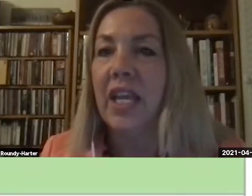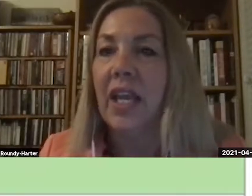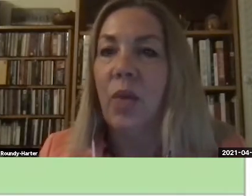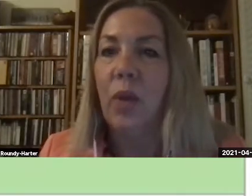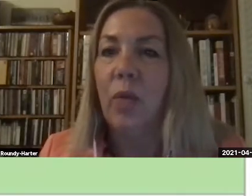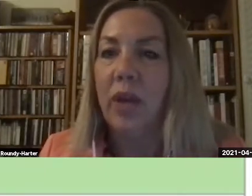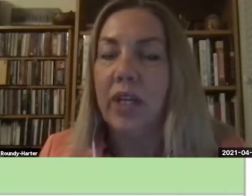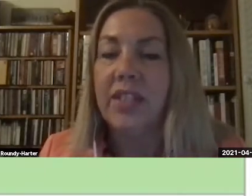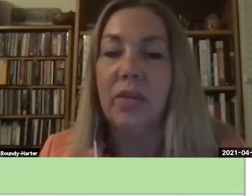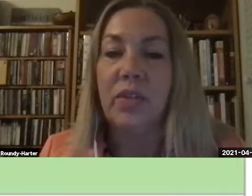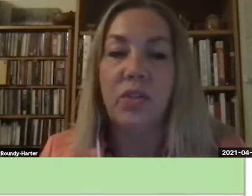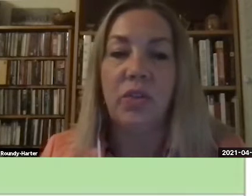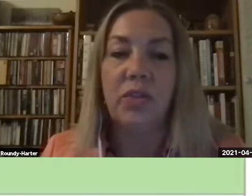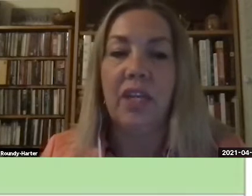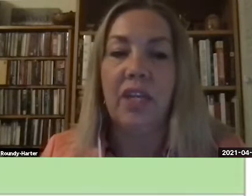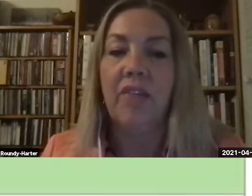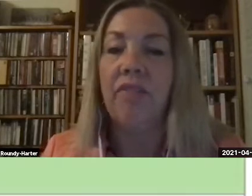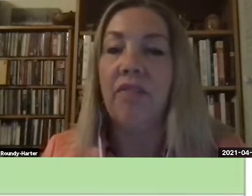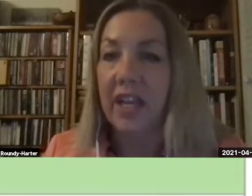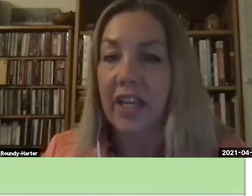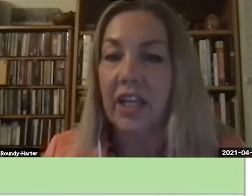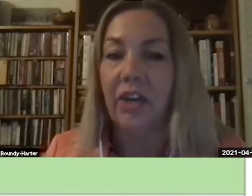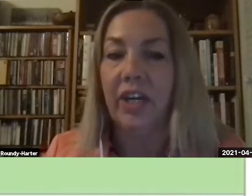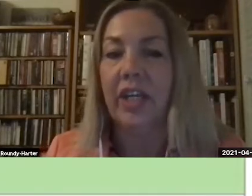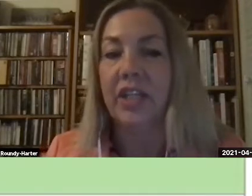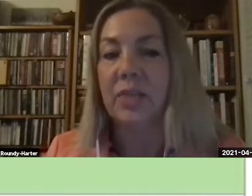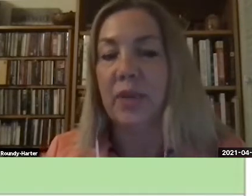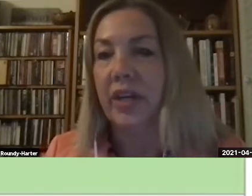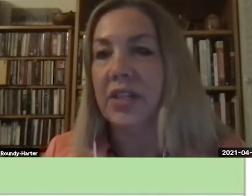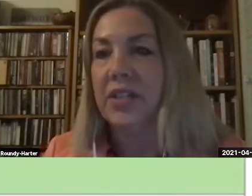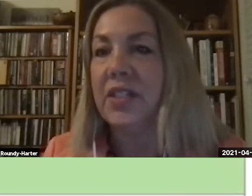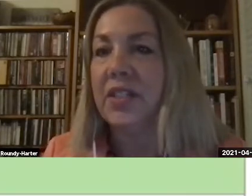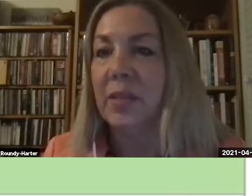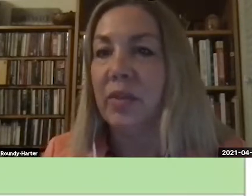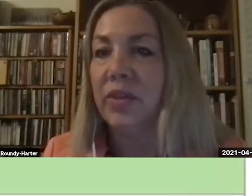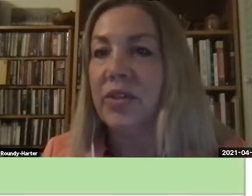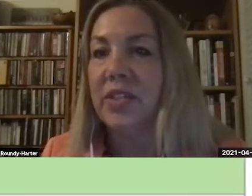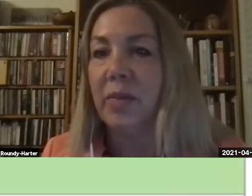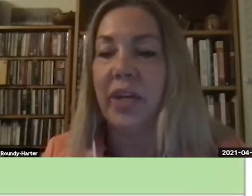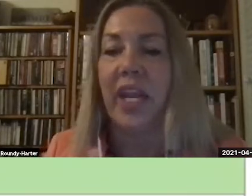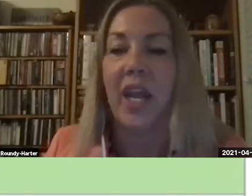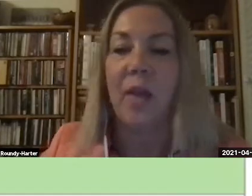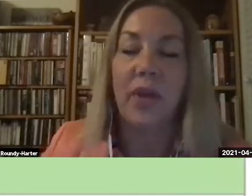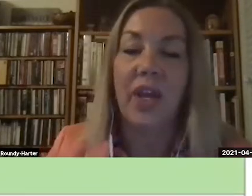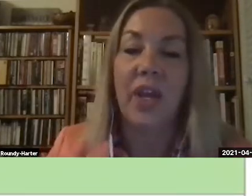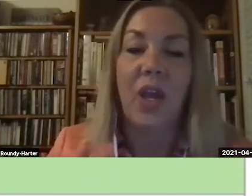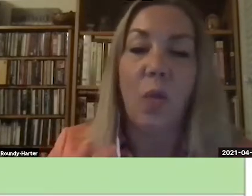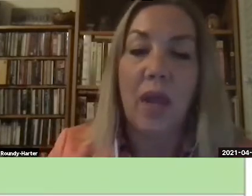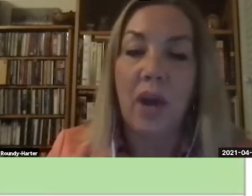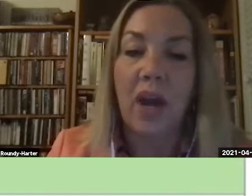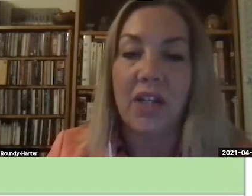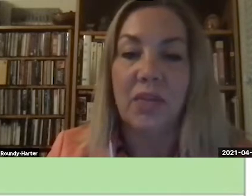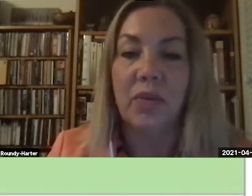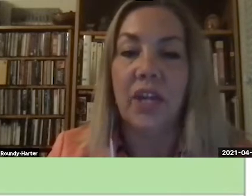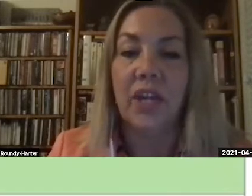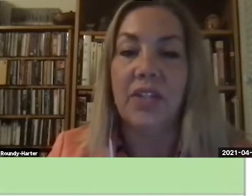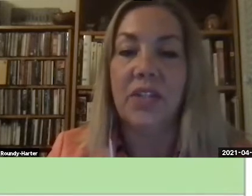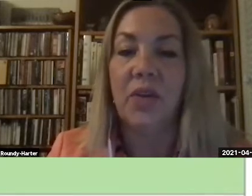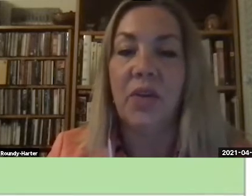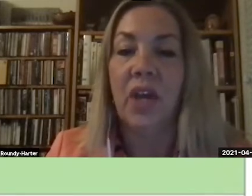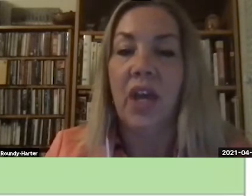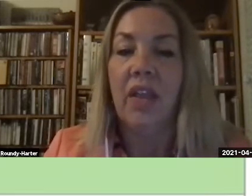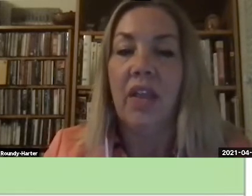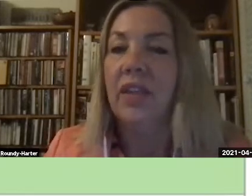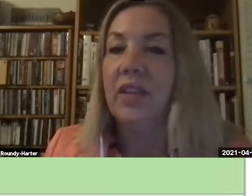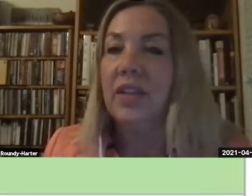that we wanted summer school to be a fun learning experience, similar to summer camp when possible. And